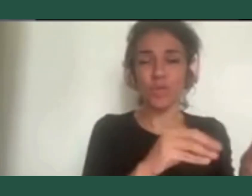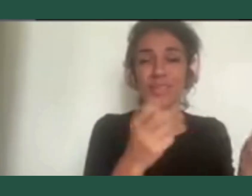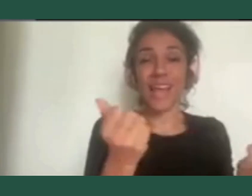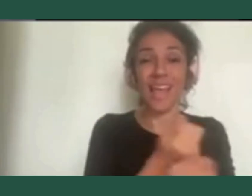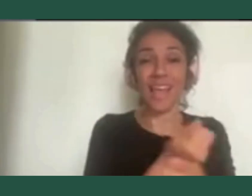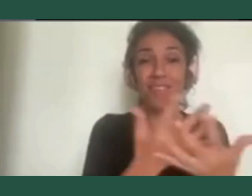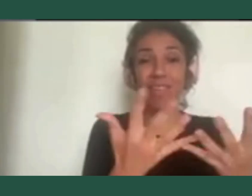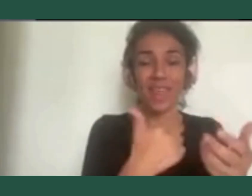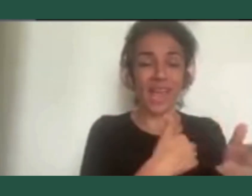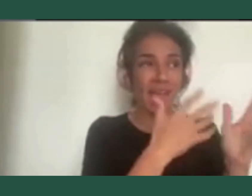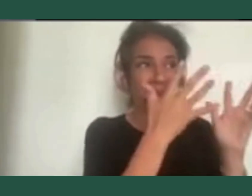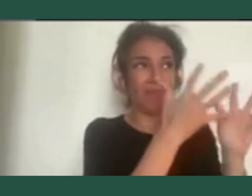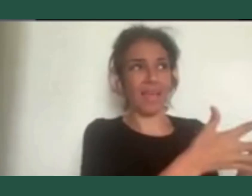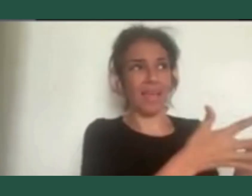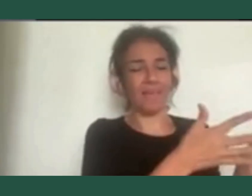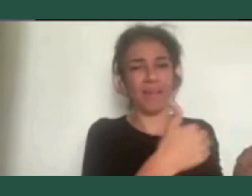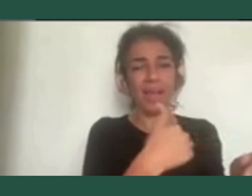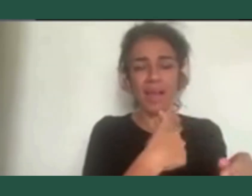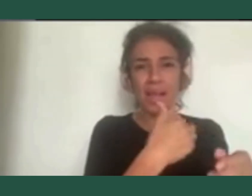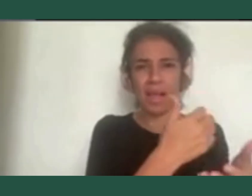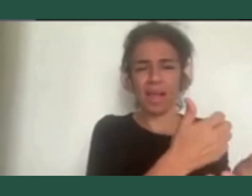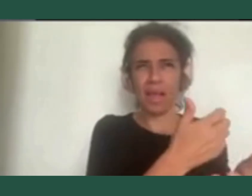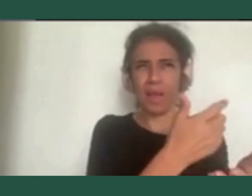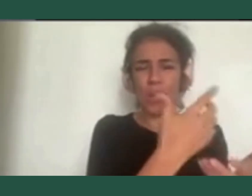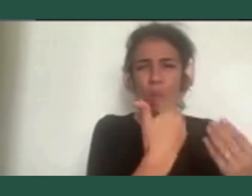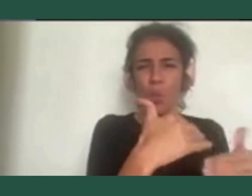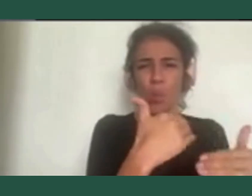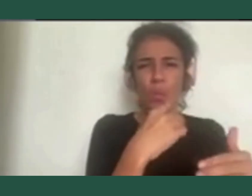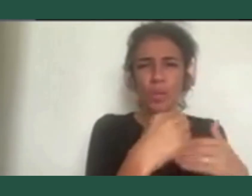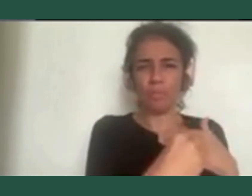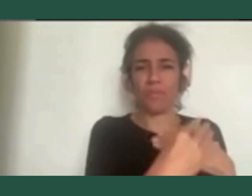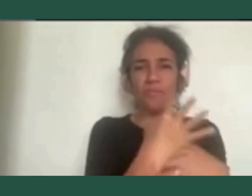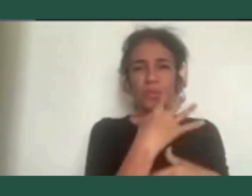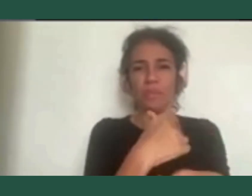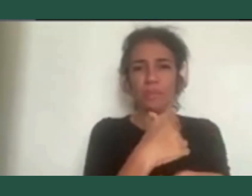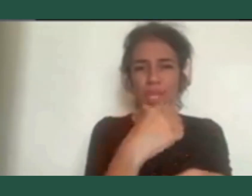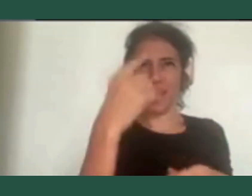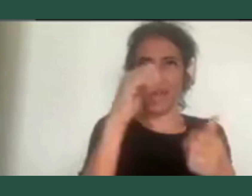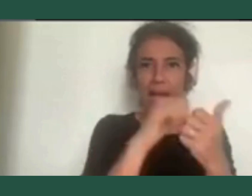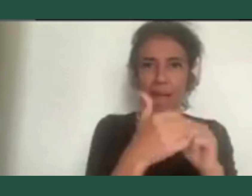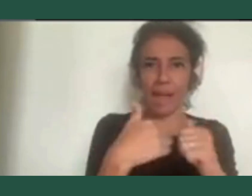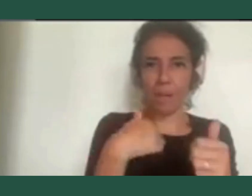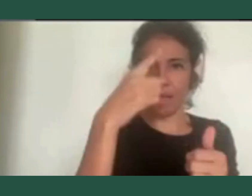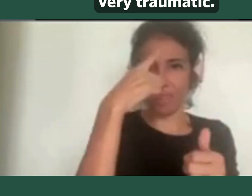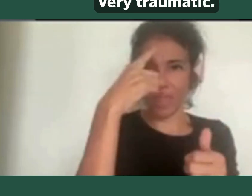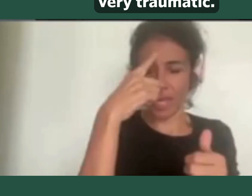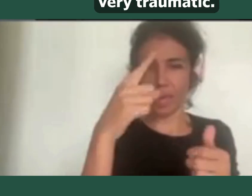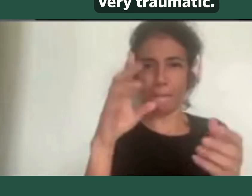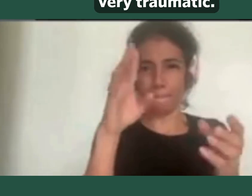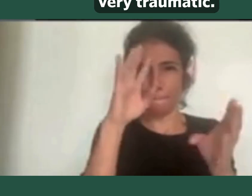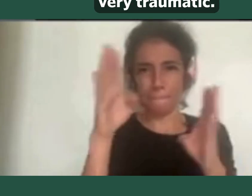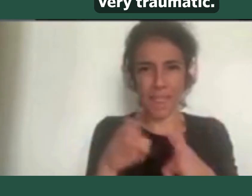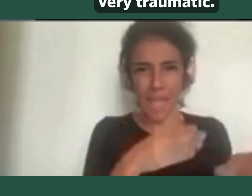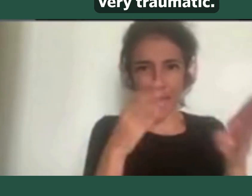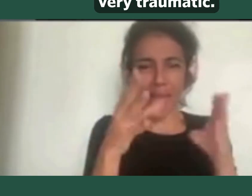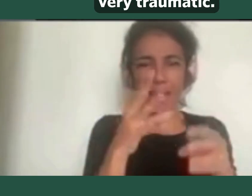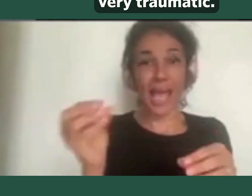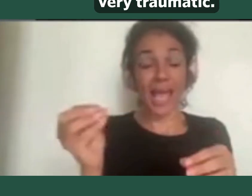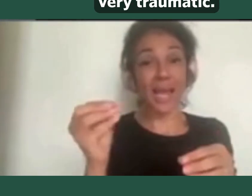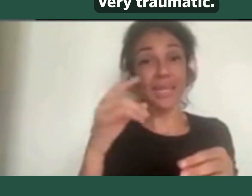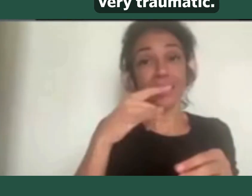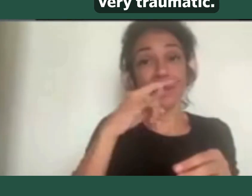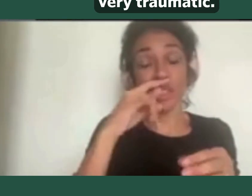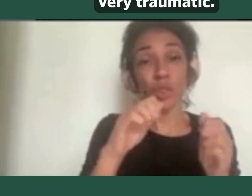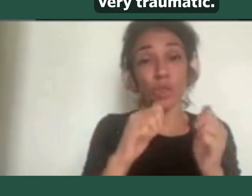I think and plan in the future. Um, Also, having children with autism, you can imagine